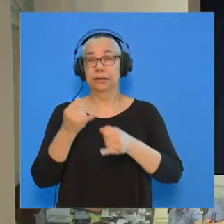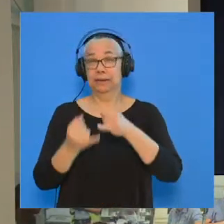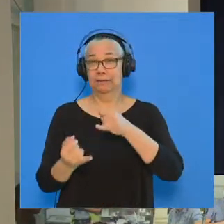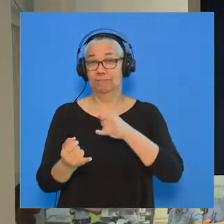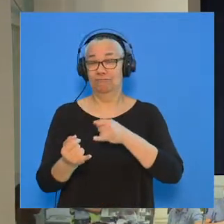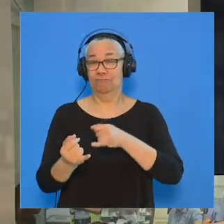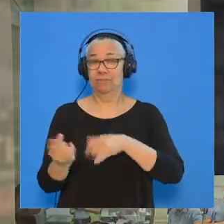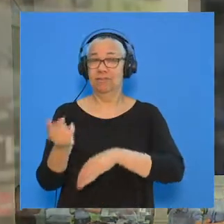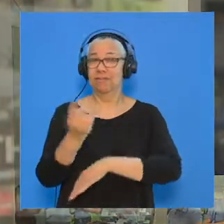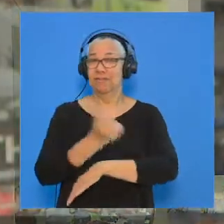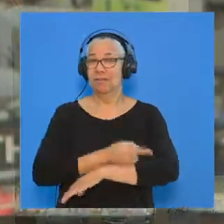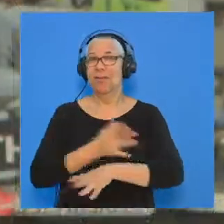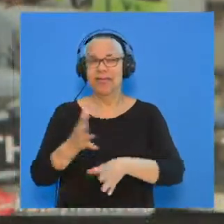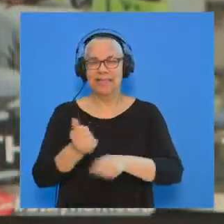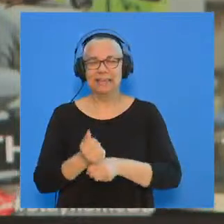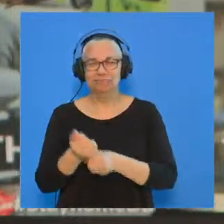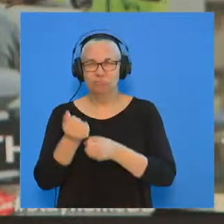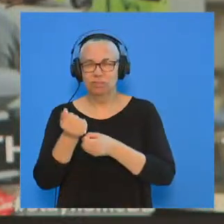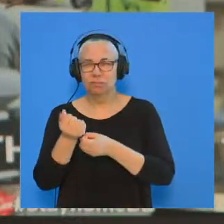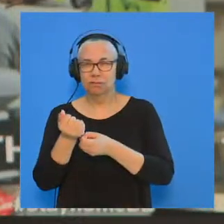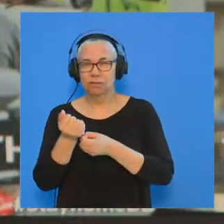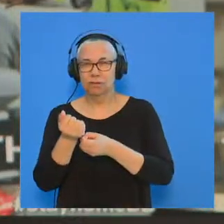from the bailiffs. As you know, the bailiffs were doing